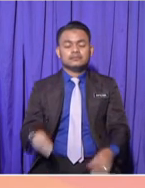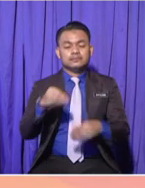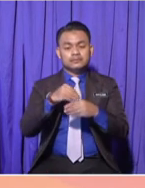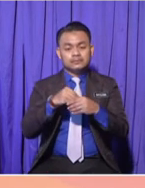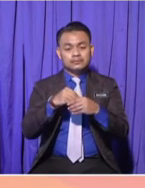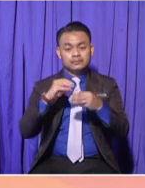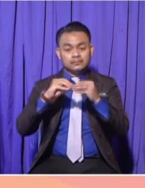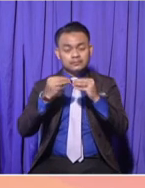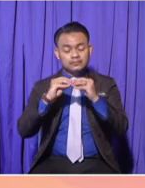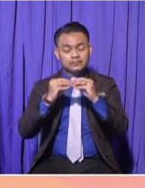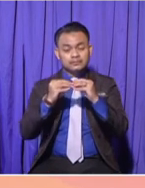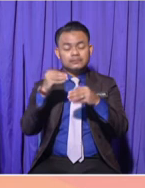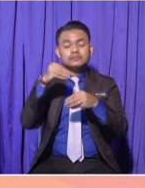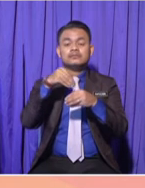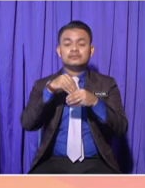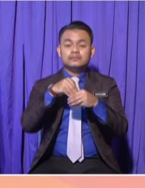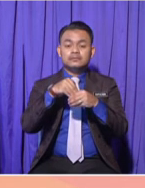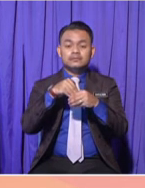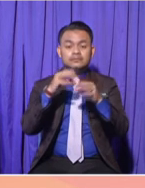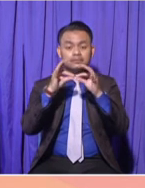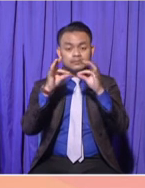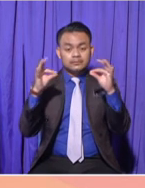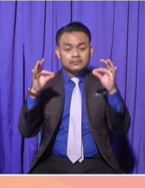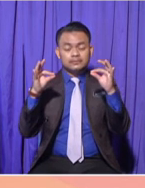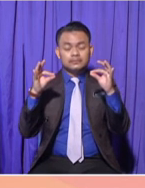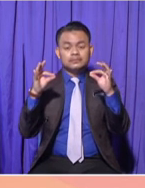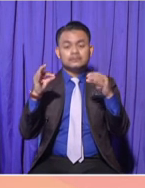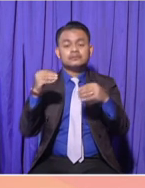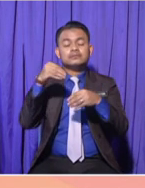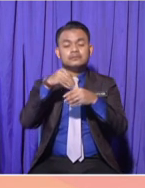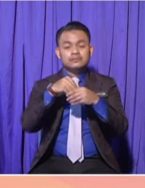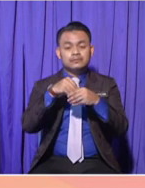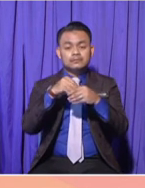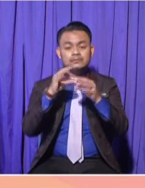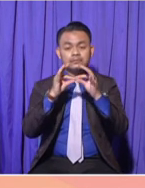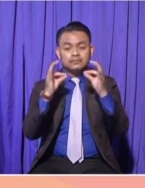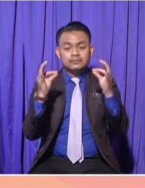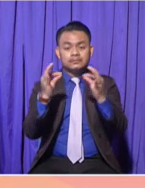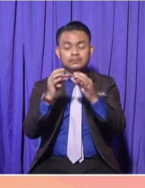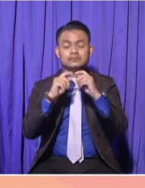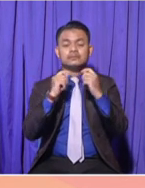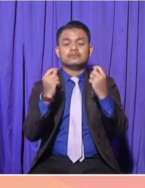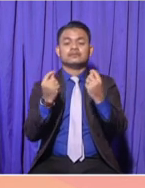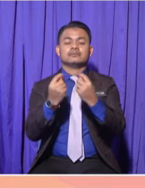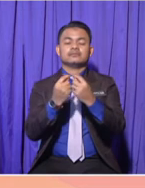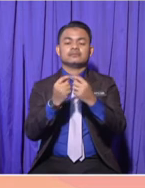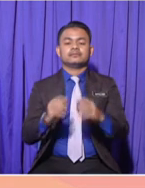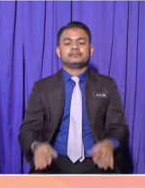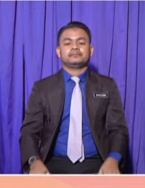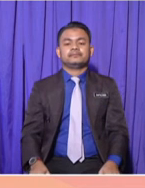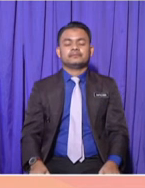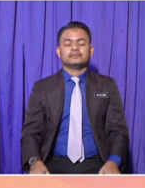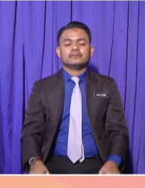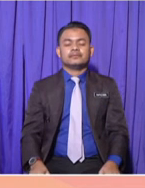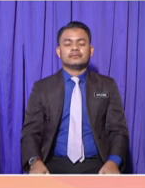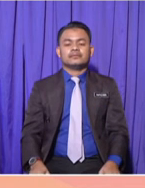in words, and the place value of every digit. Now let's name any